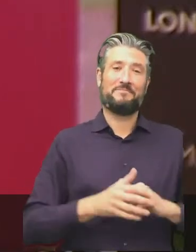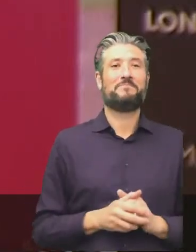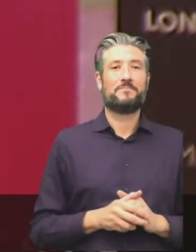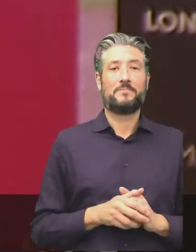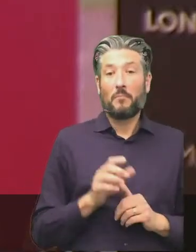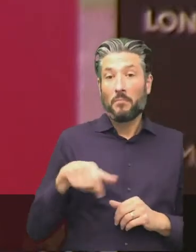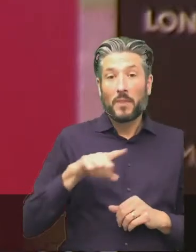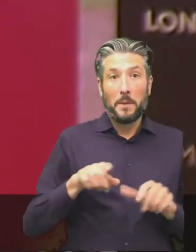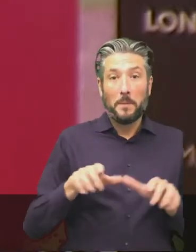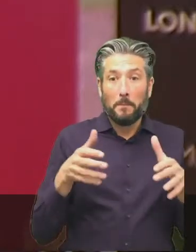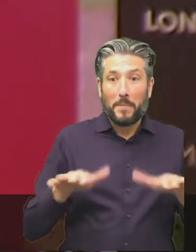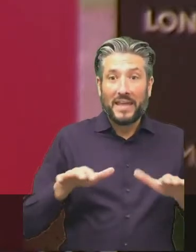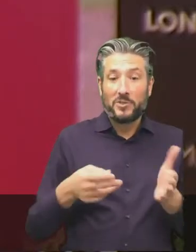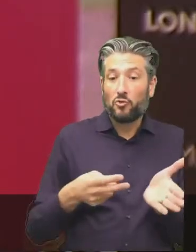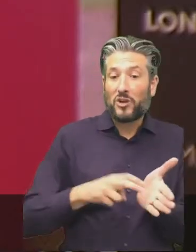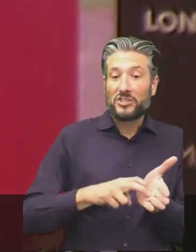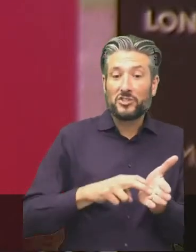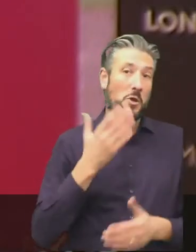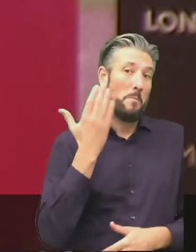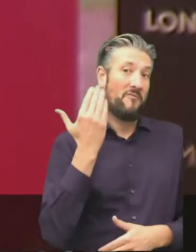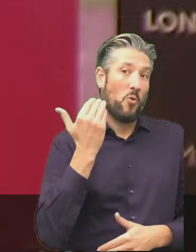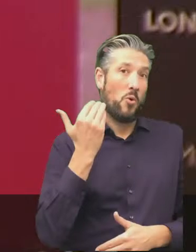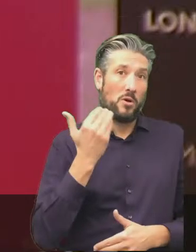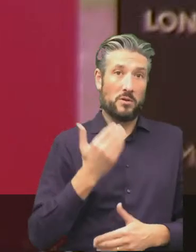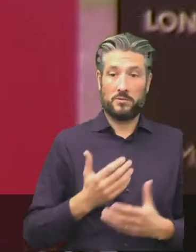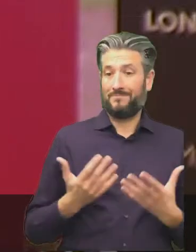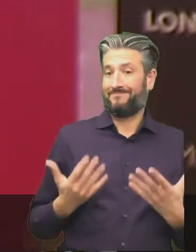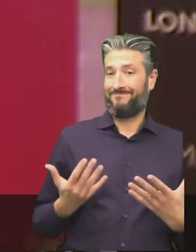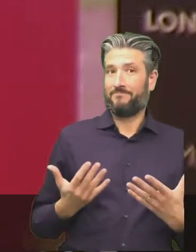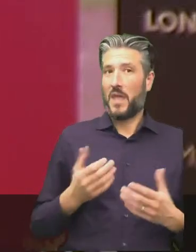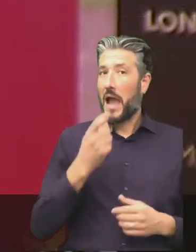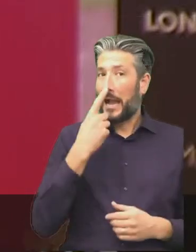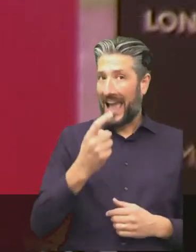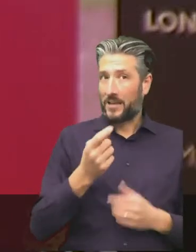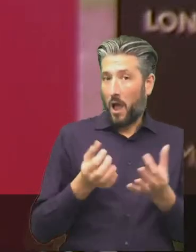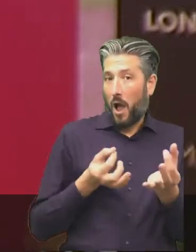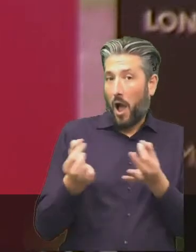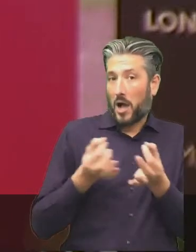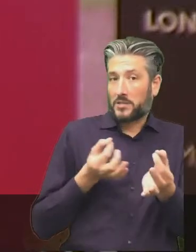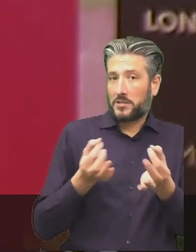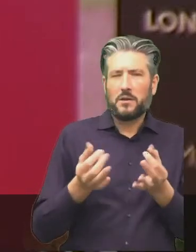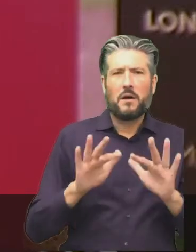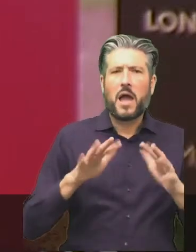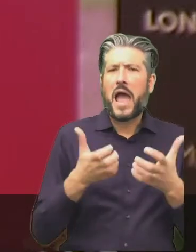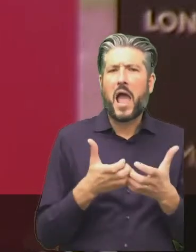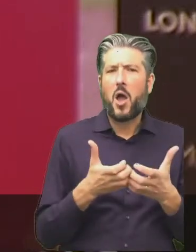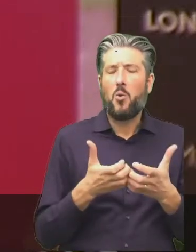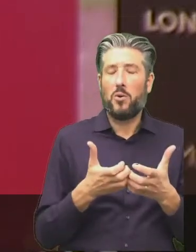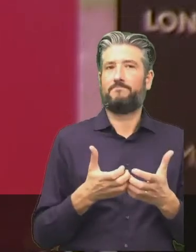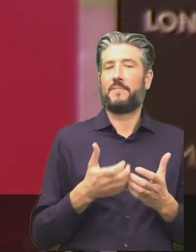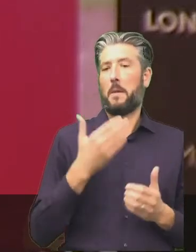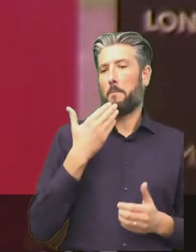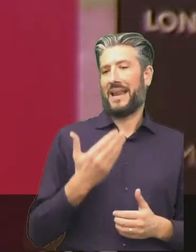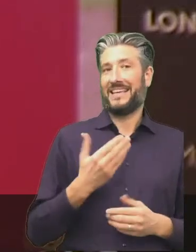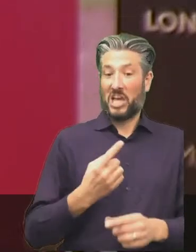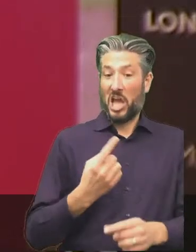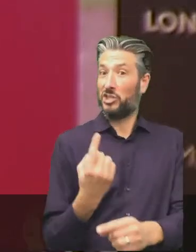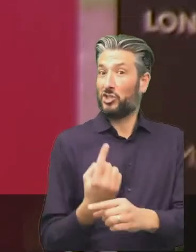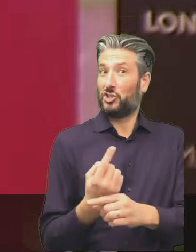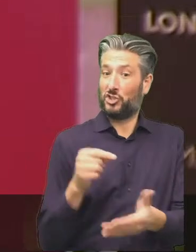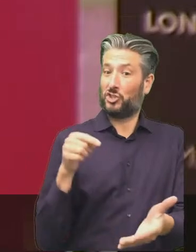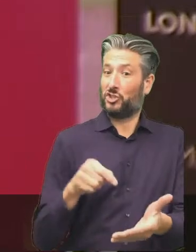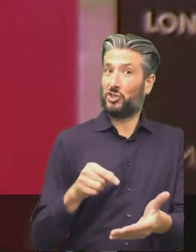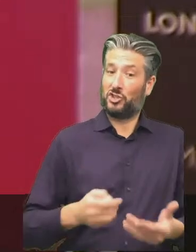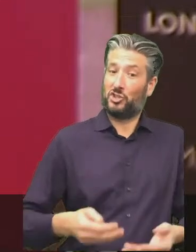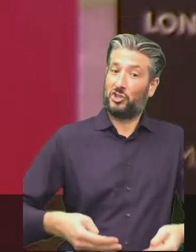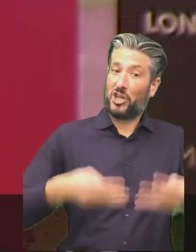to ask your questions, these are the instructions. The chat is for questions only, please, rather than comments,